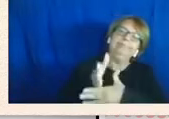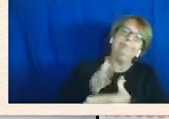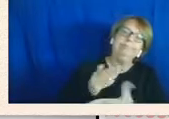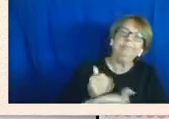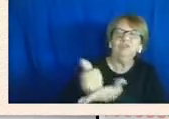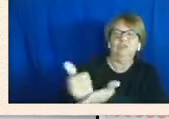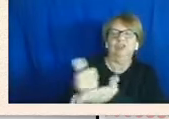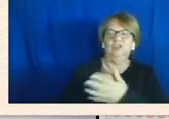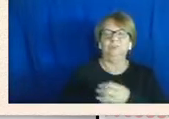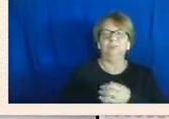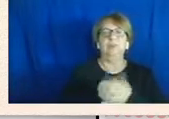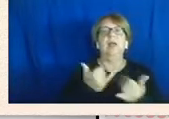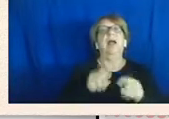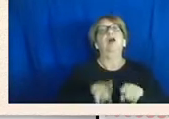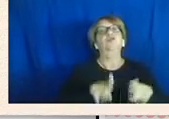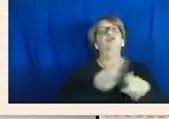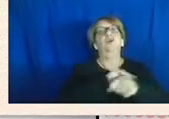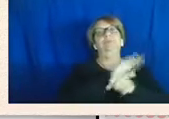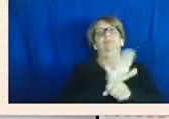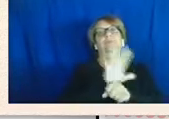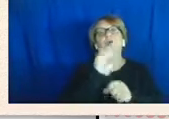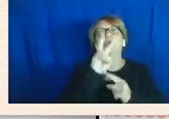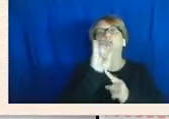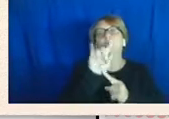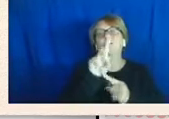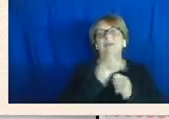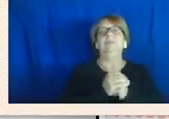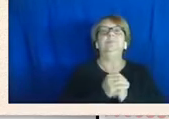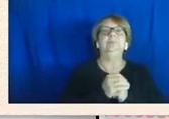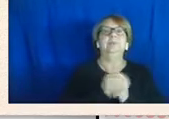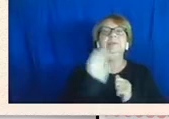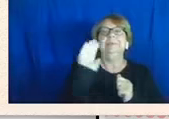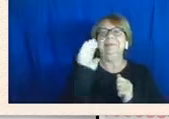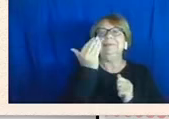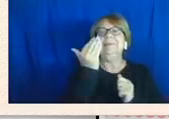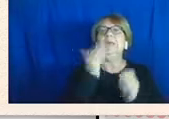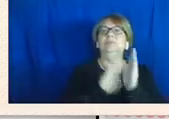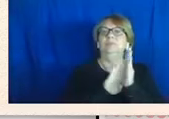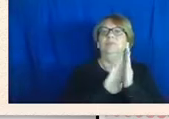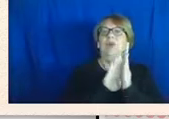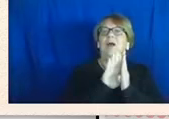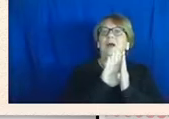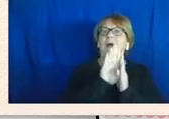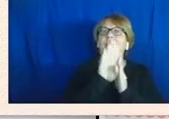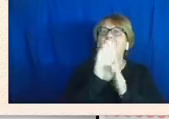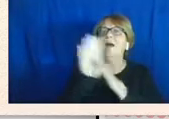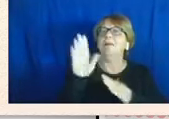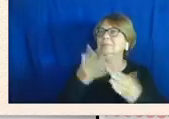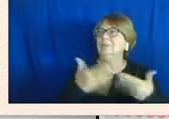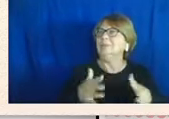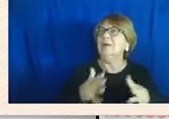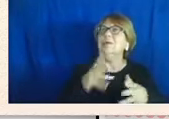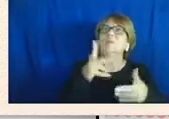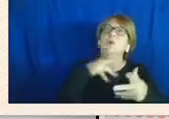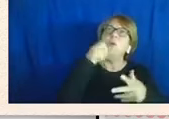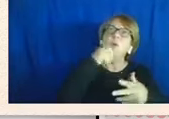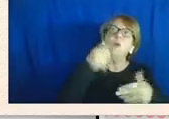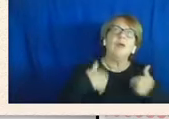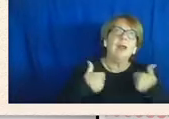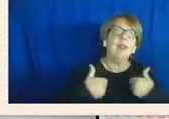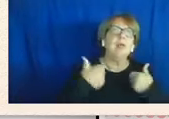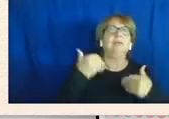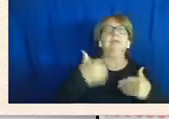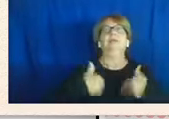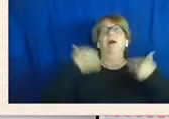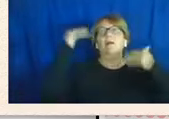said already that rates seem to be rising prior to COVID, especially in older adolescents and young adults.